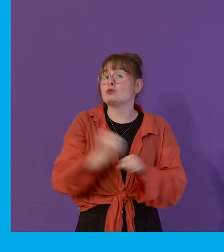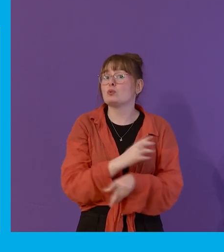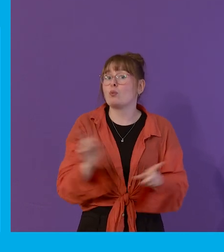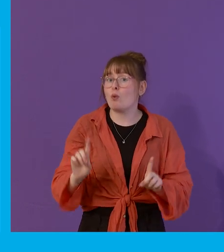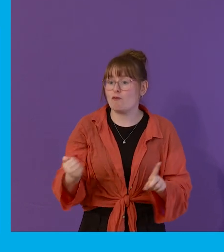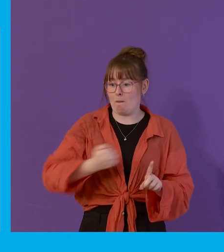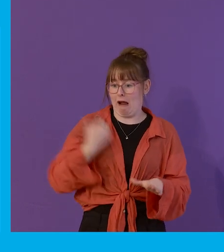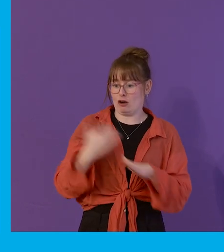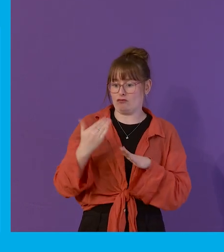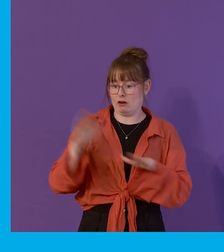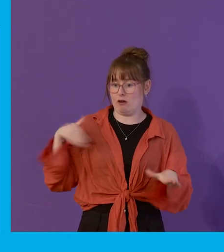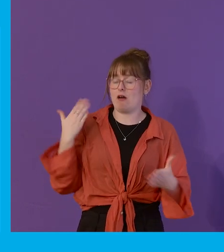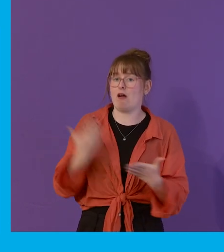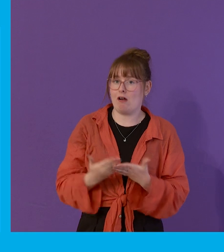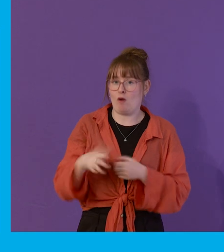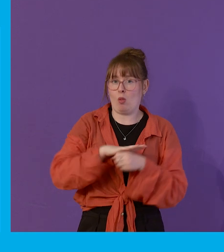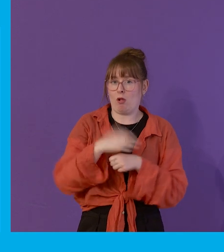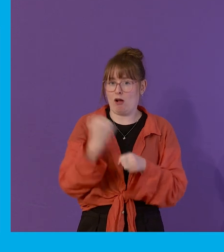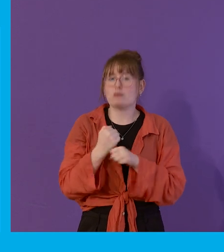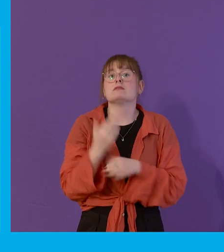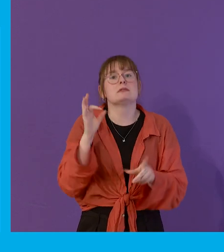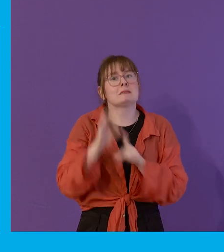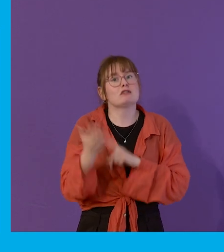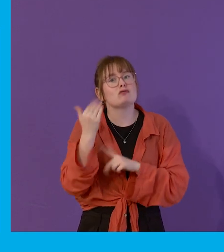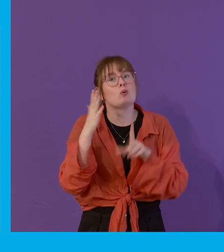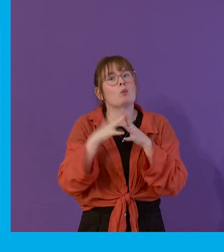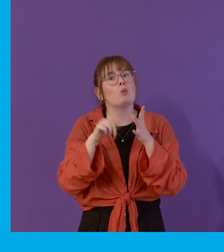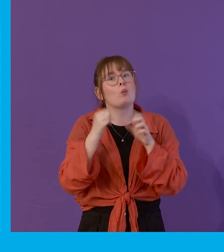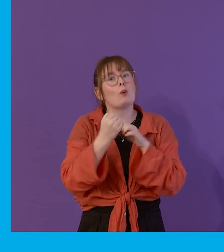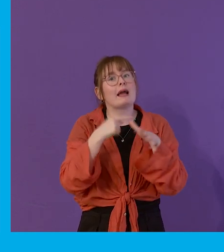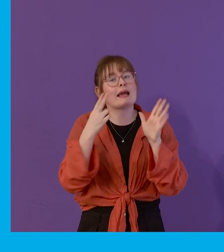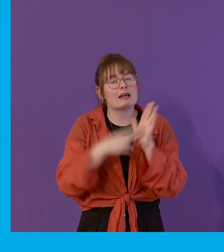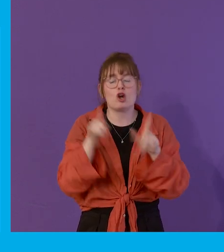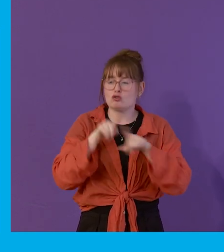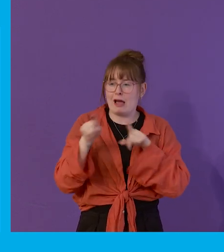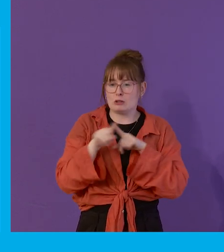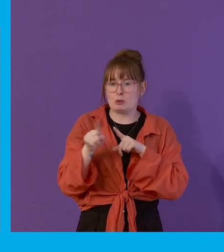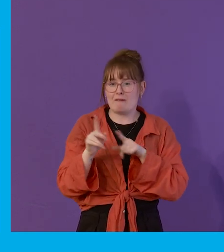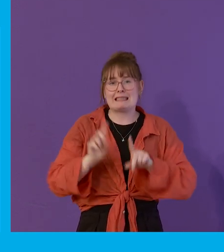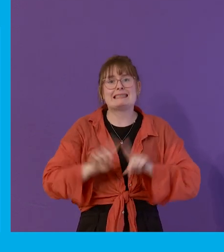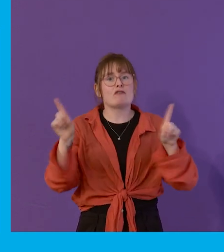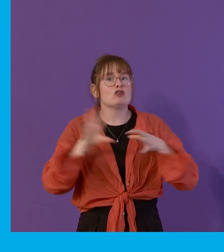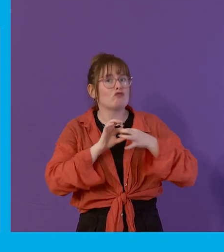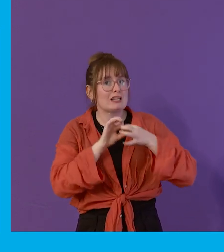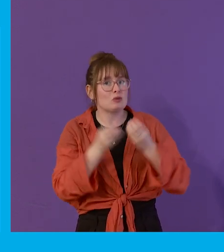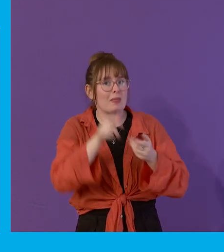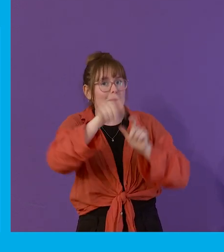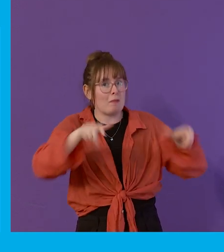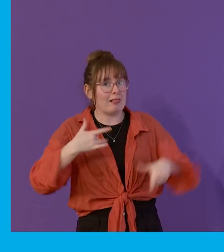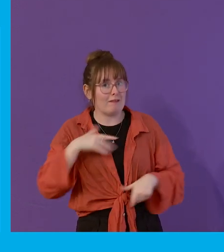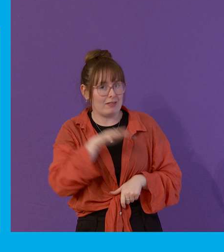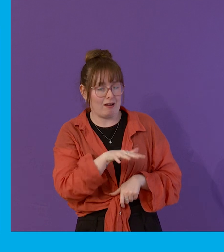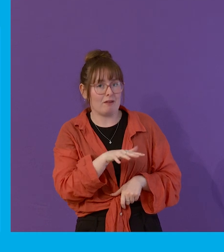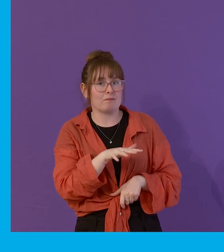of career in local government, most recently in Wigan, was to try to shape a different relationship with citizens. The Wigan deal